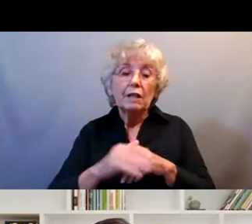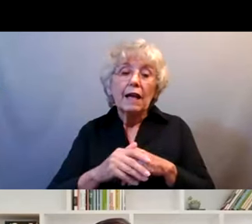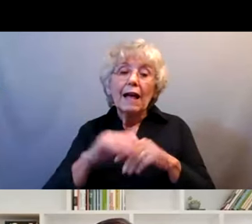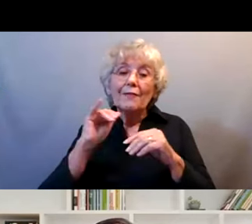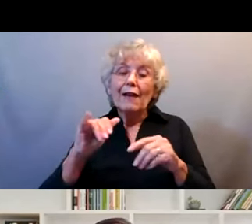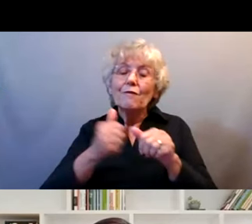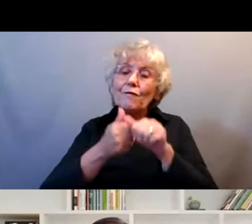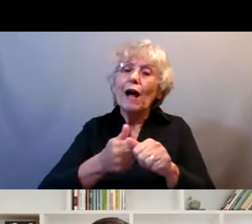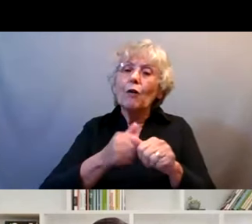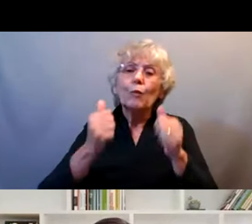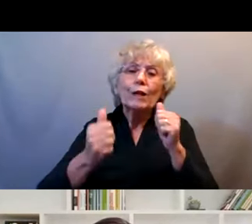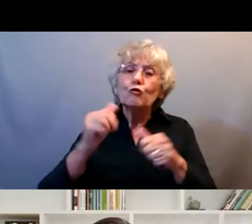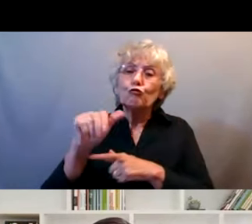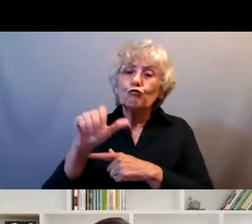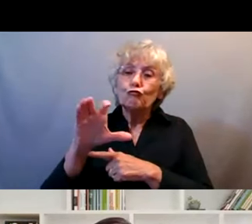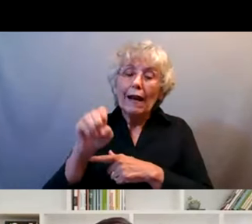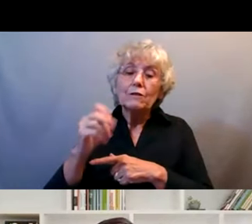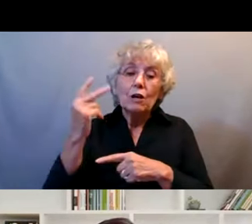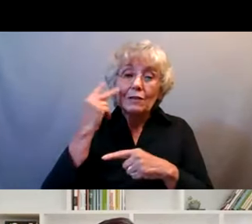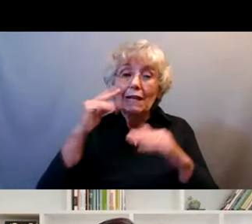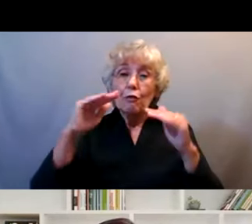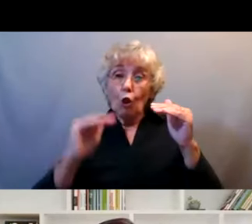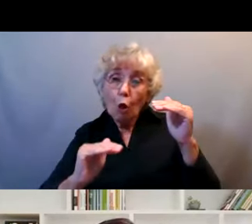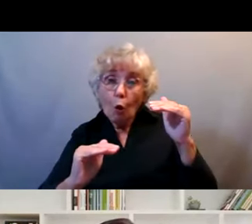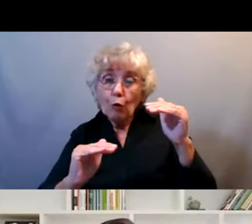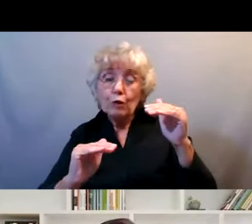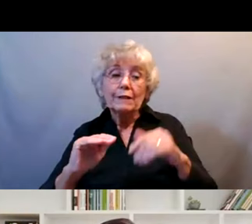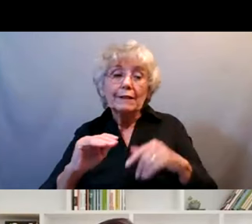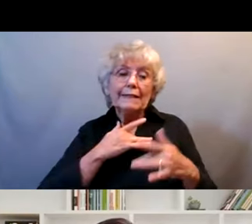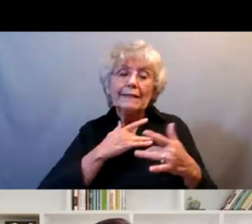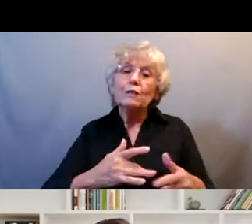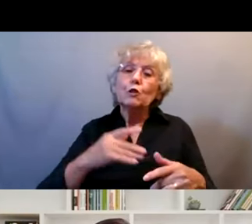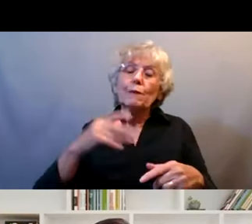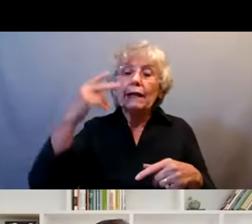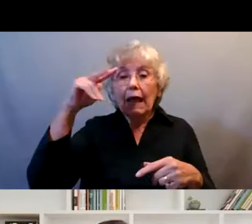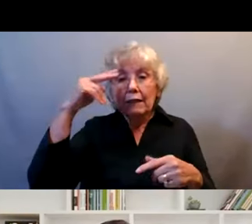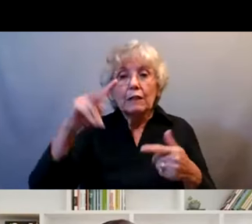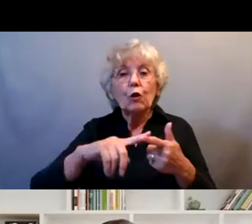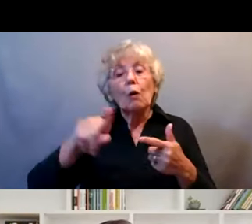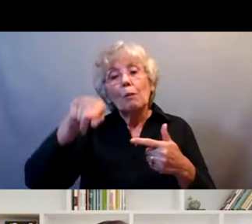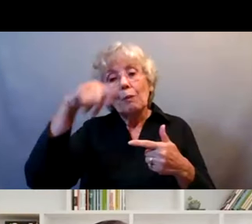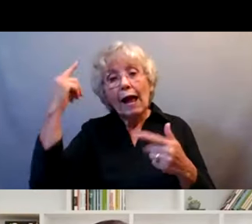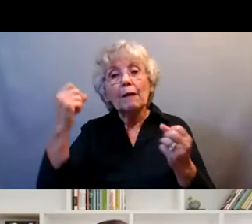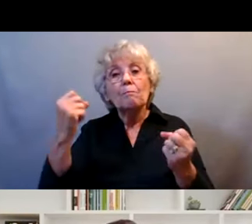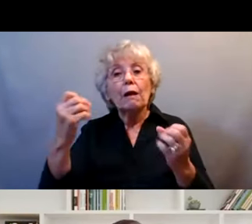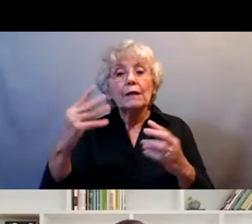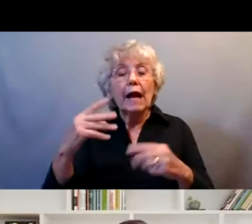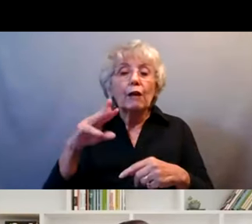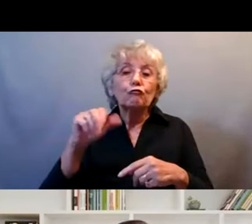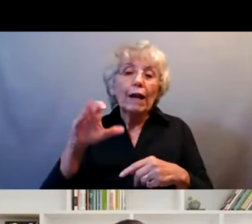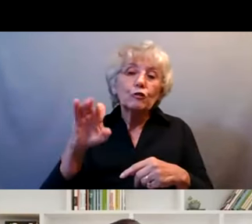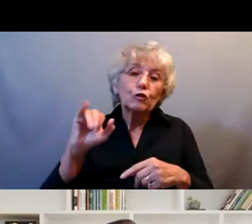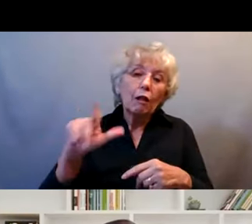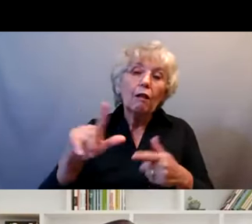race, and you'll see the disparities are the lower ones tend to be, you know, it's Latino, Black, multiracial,